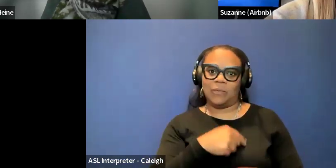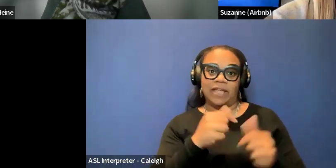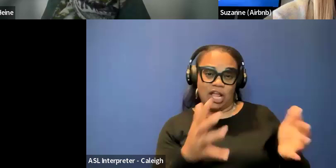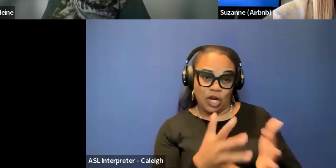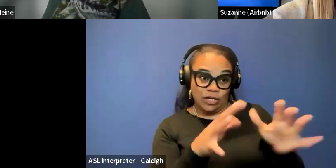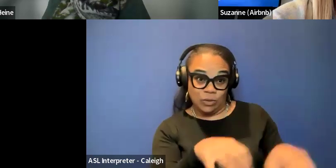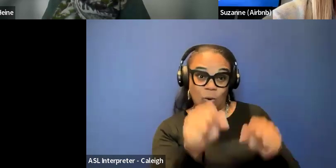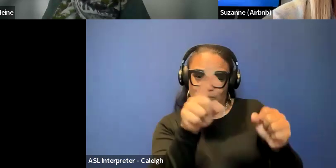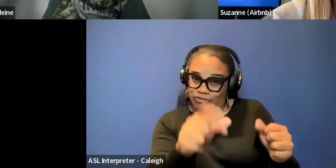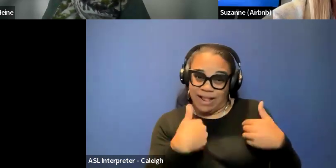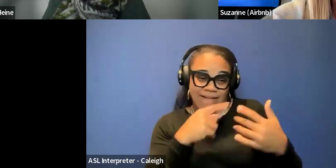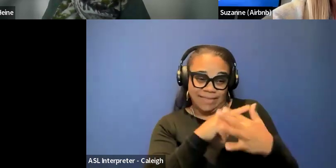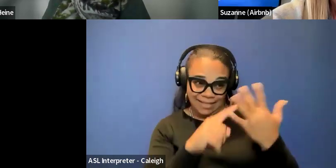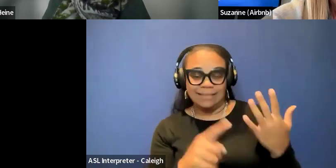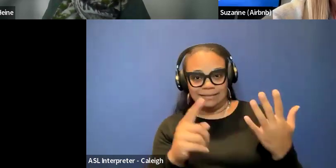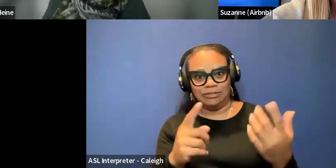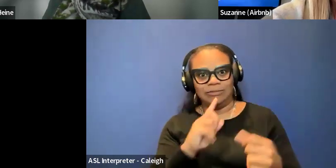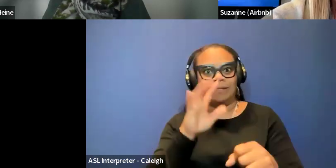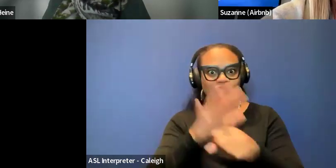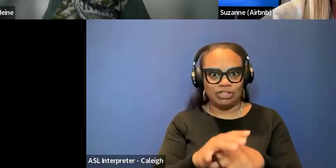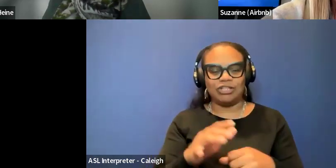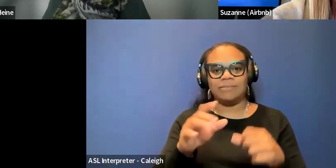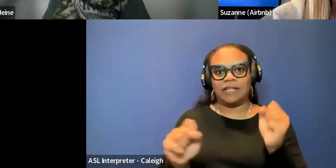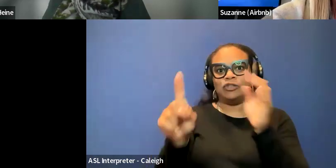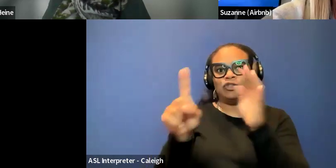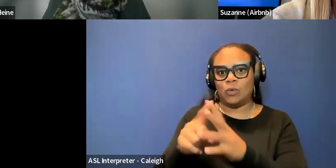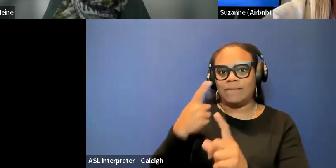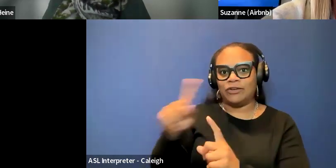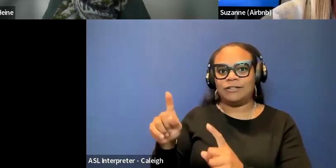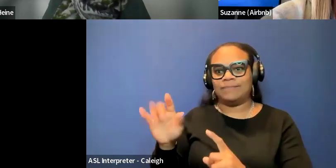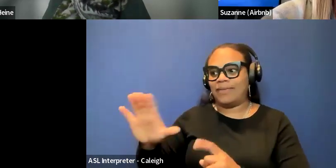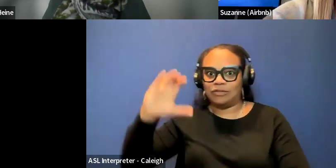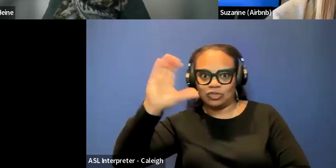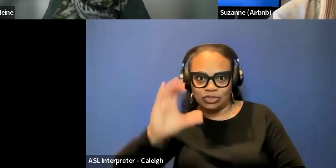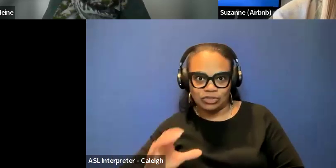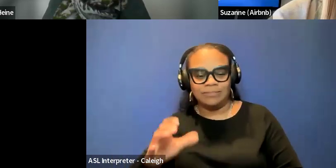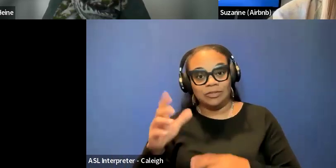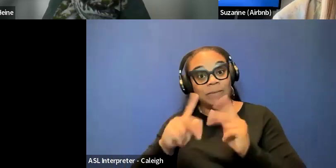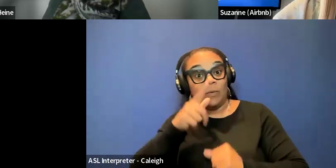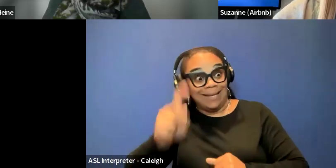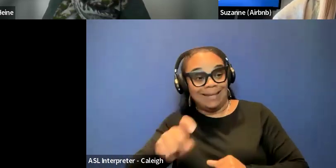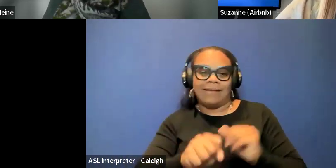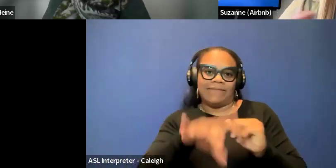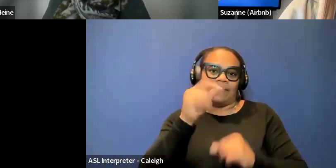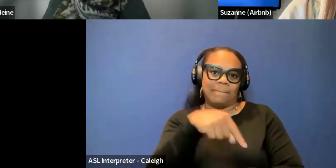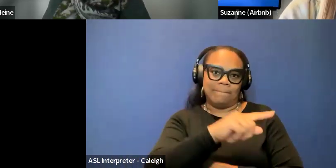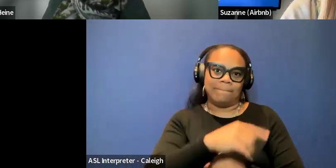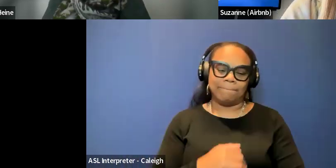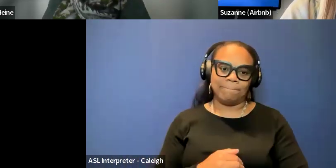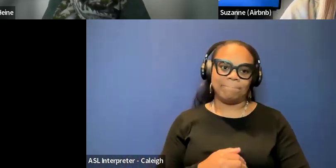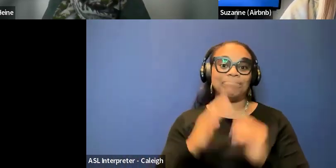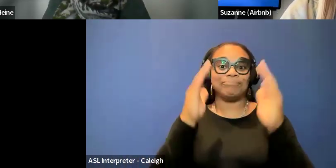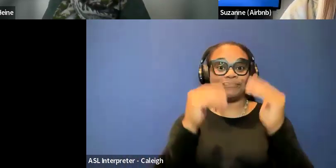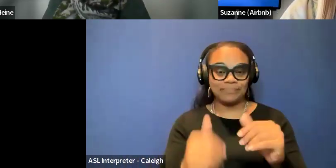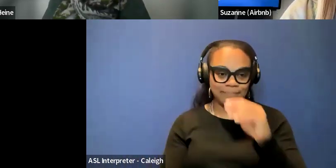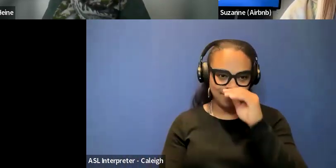have these features to make sure that they are visible on their listing so that they can be found by guests that need them. The next thing